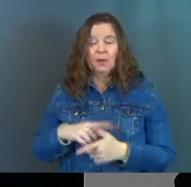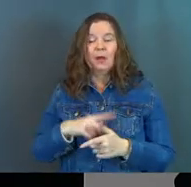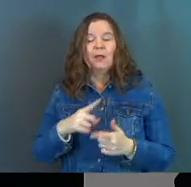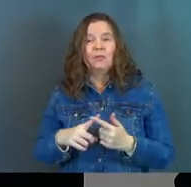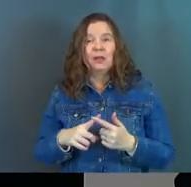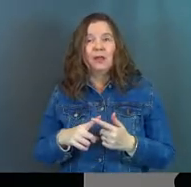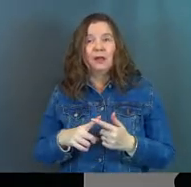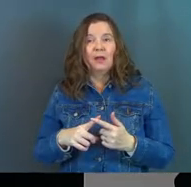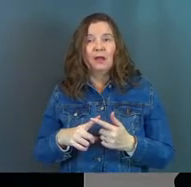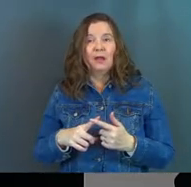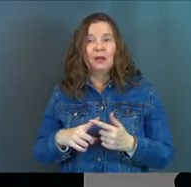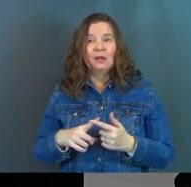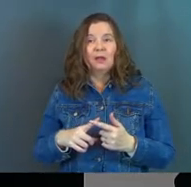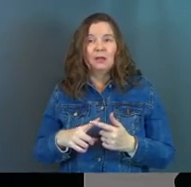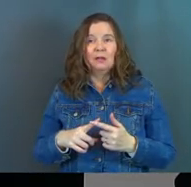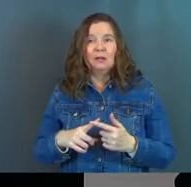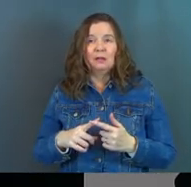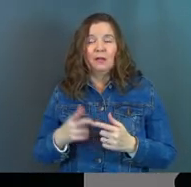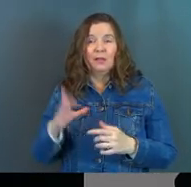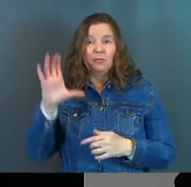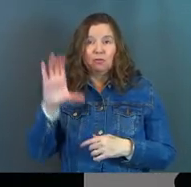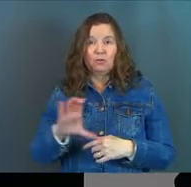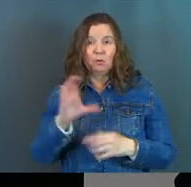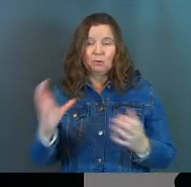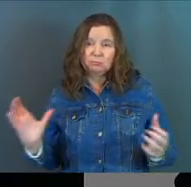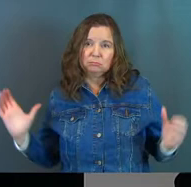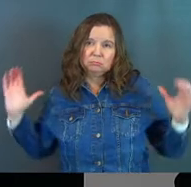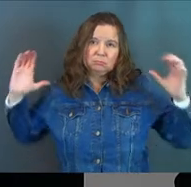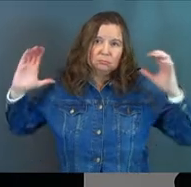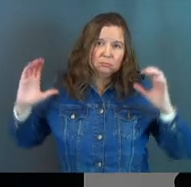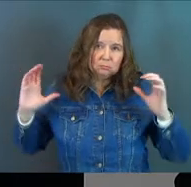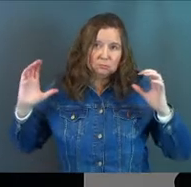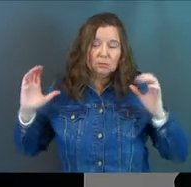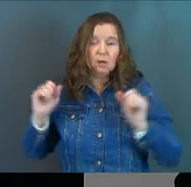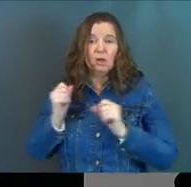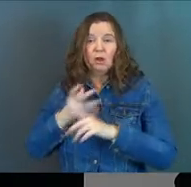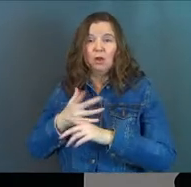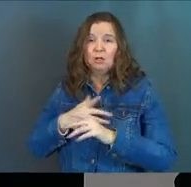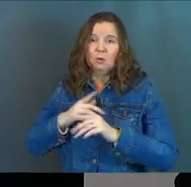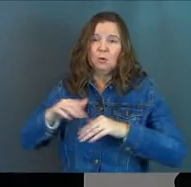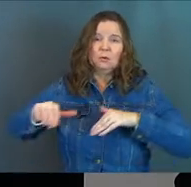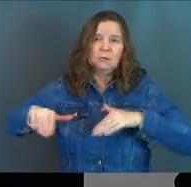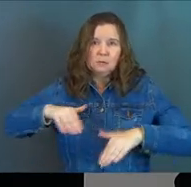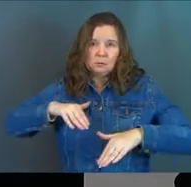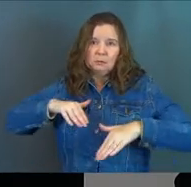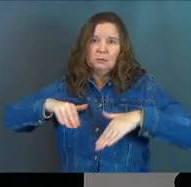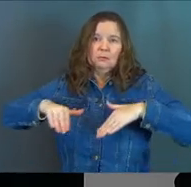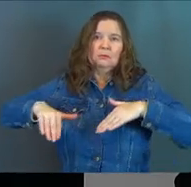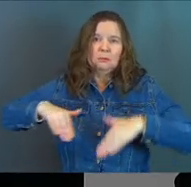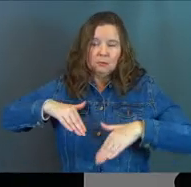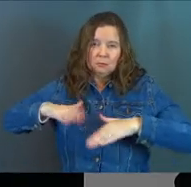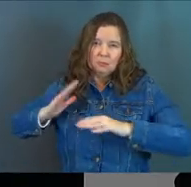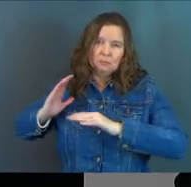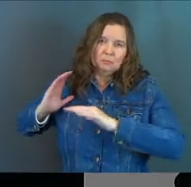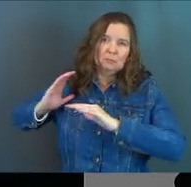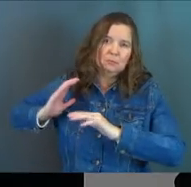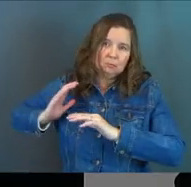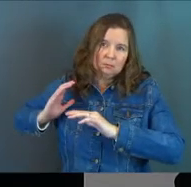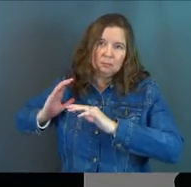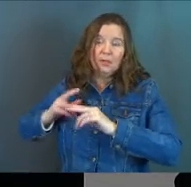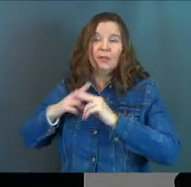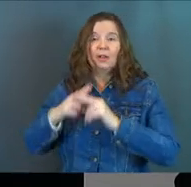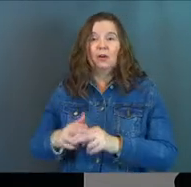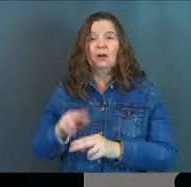And then they eventually put the crossbeam on his shoulders, and they cause him to walk the road. They call it the